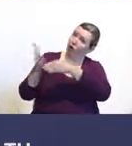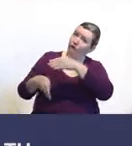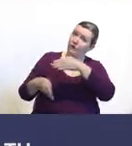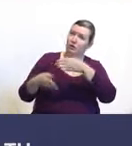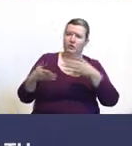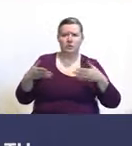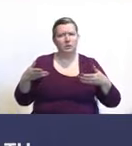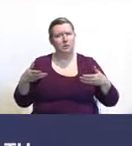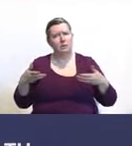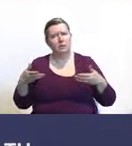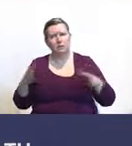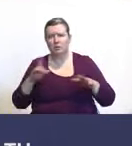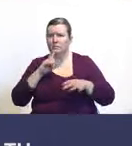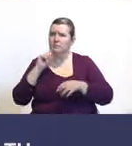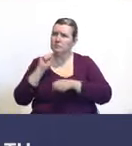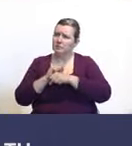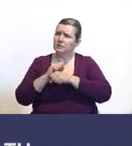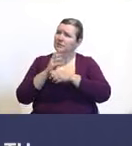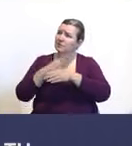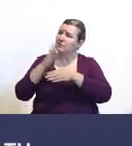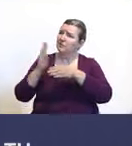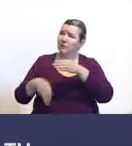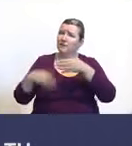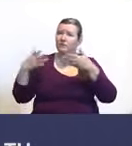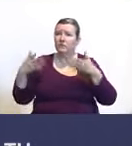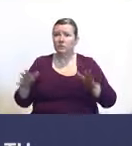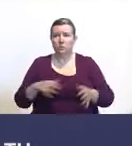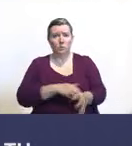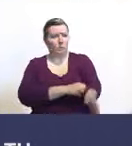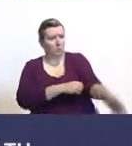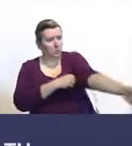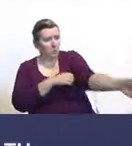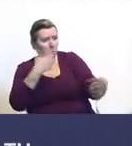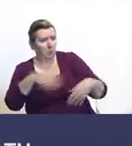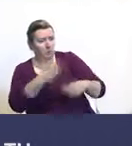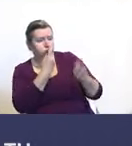over? Well, that was a wind-up, man.